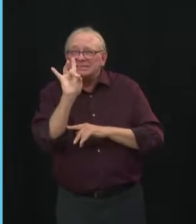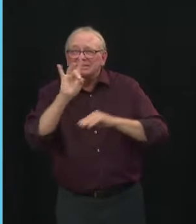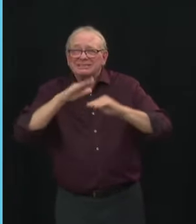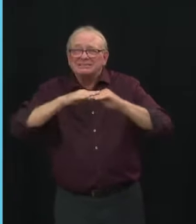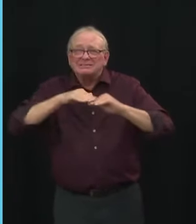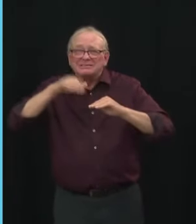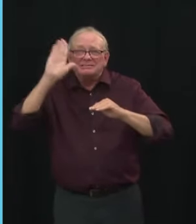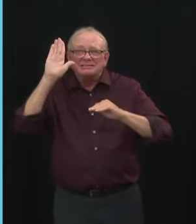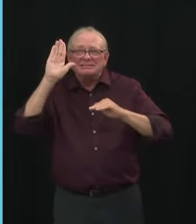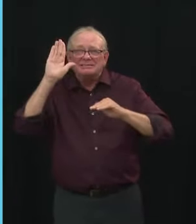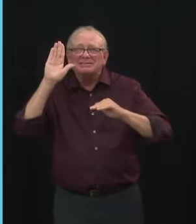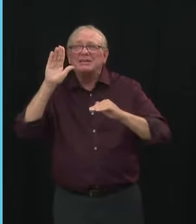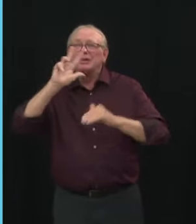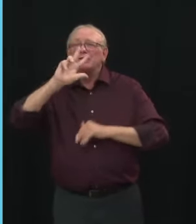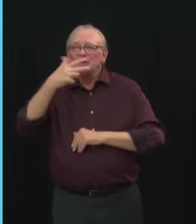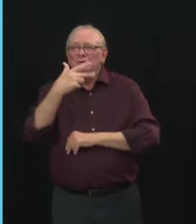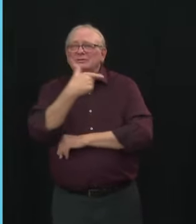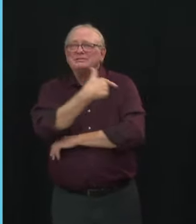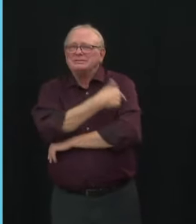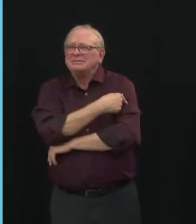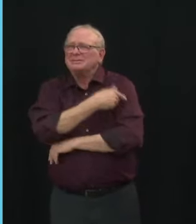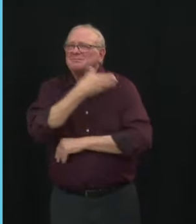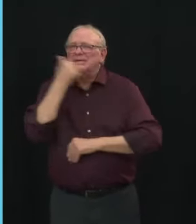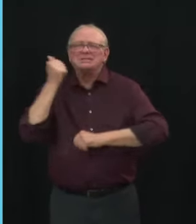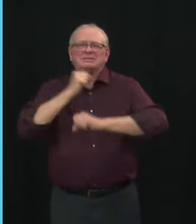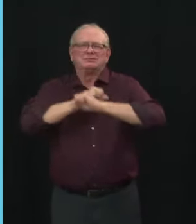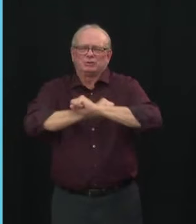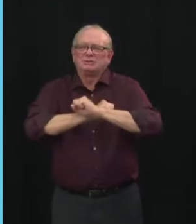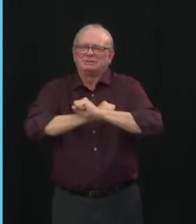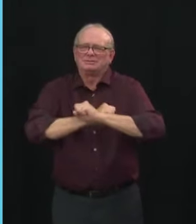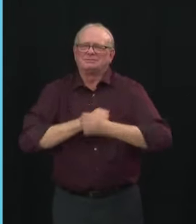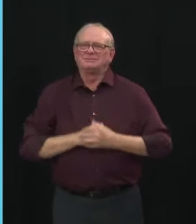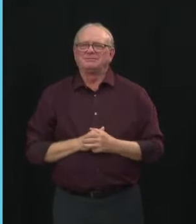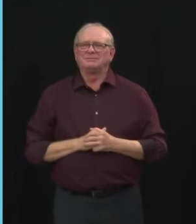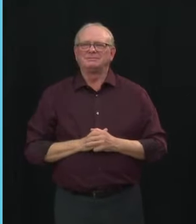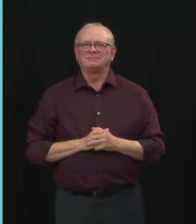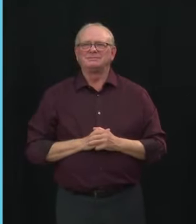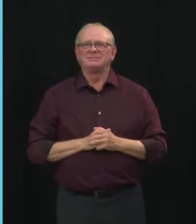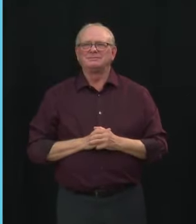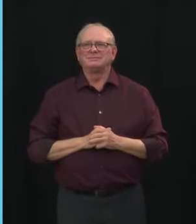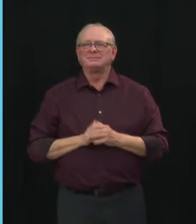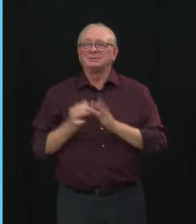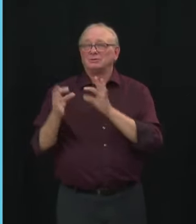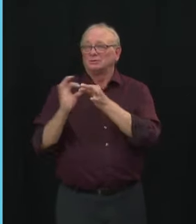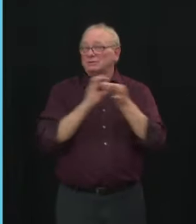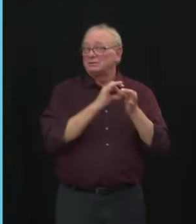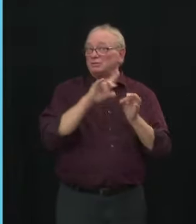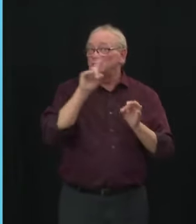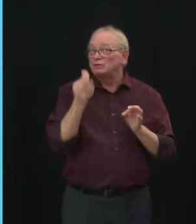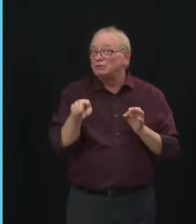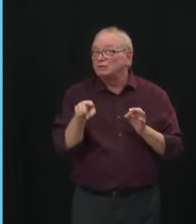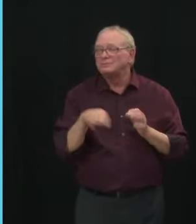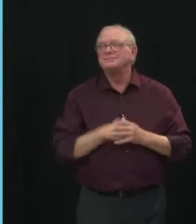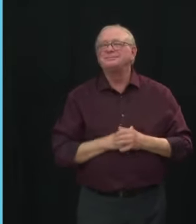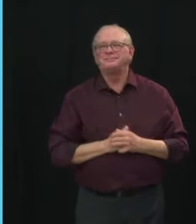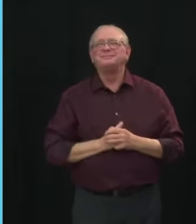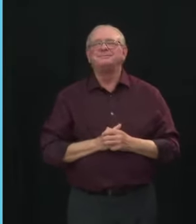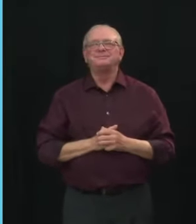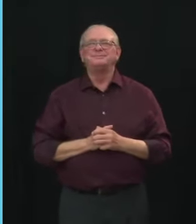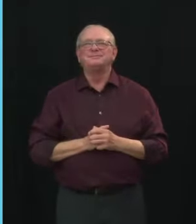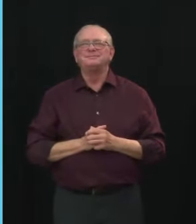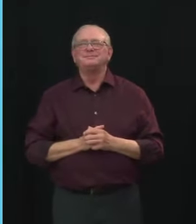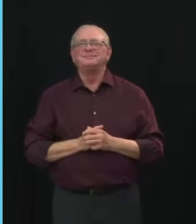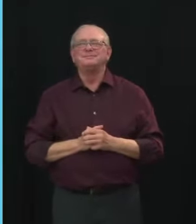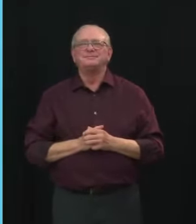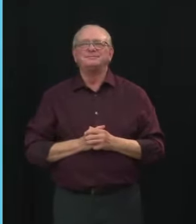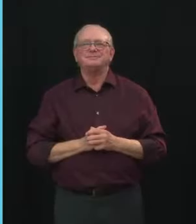provides. Thanks, Dr. Hinshaw. Follow-up, Alison? Yes, with having to wait those